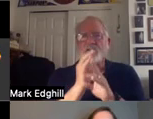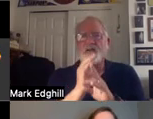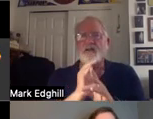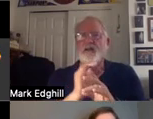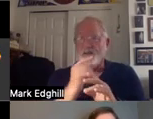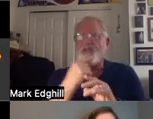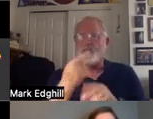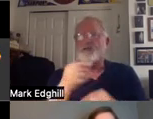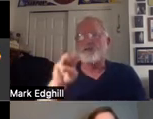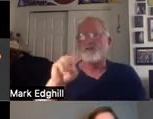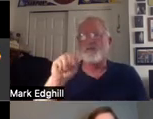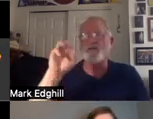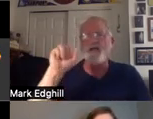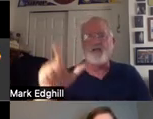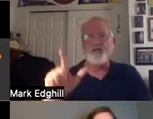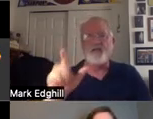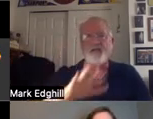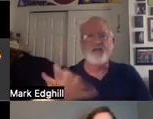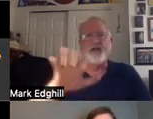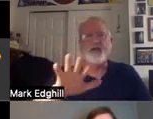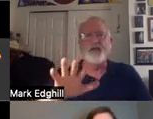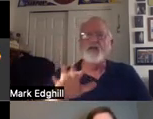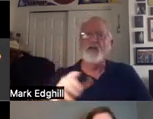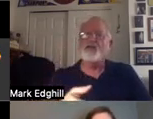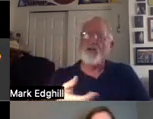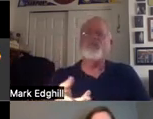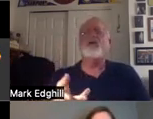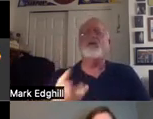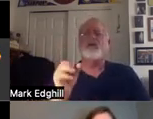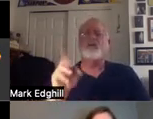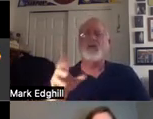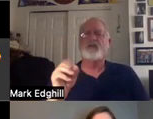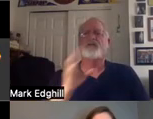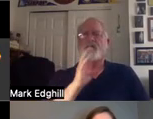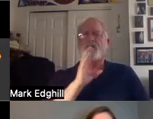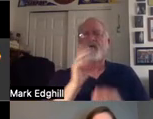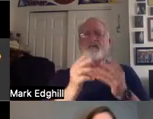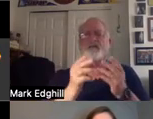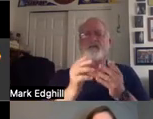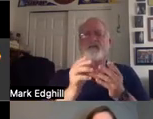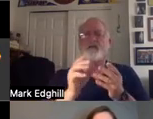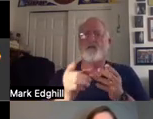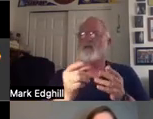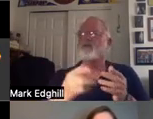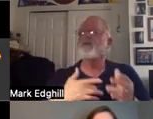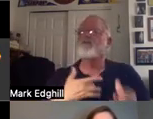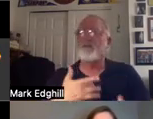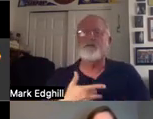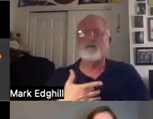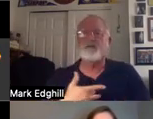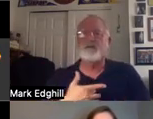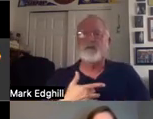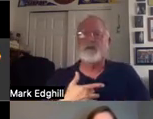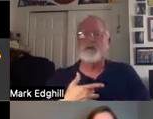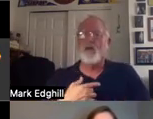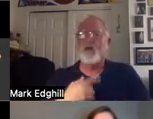assassinated there. That was at a motel. That was at the motel. Okay, she's talking about She's talking about, the